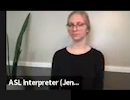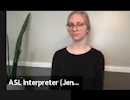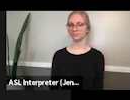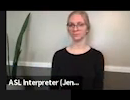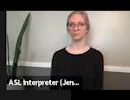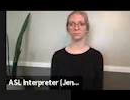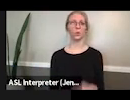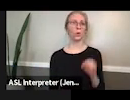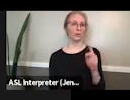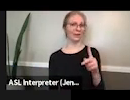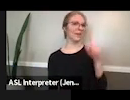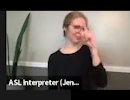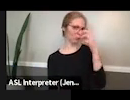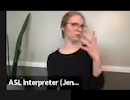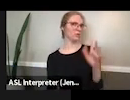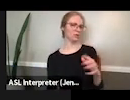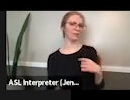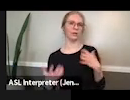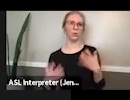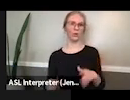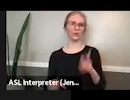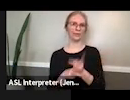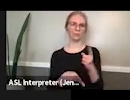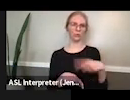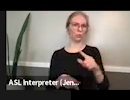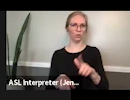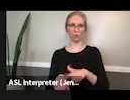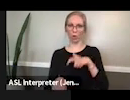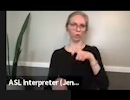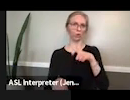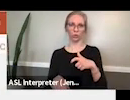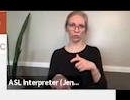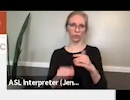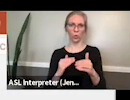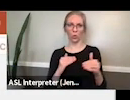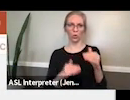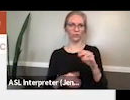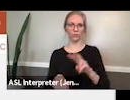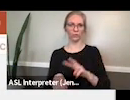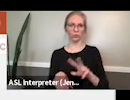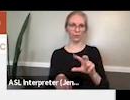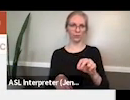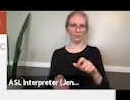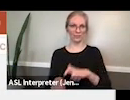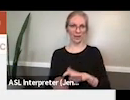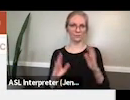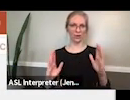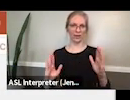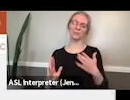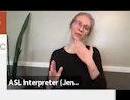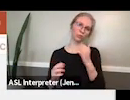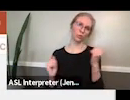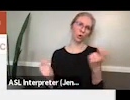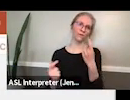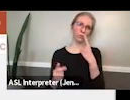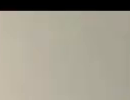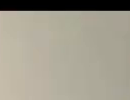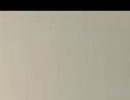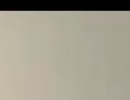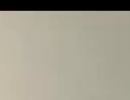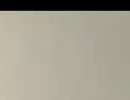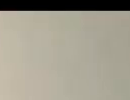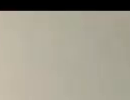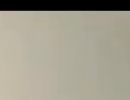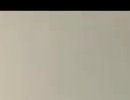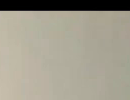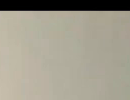Okay, I do think we're done, and I don't want to keep you guys too much over our 2:30 time frame. Thank you all for being here. Thank you,